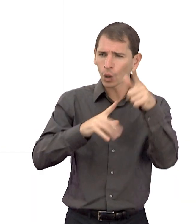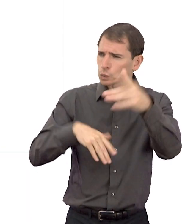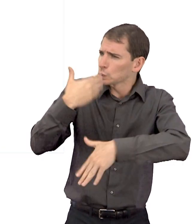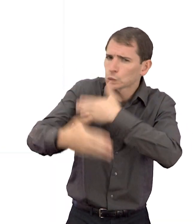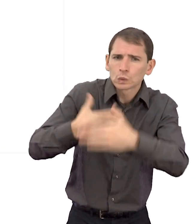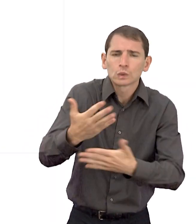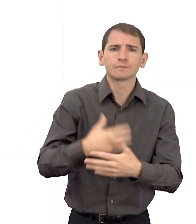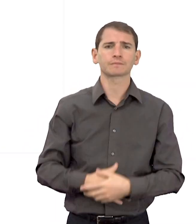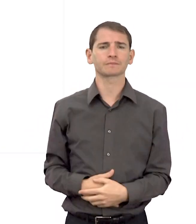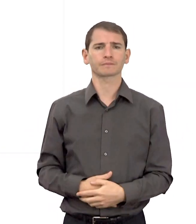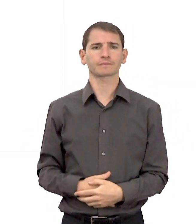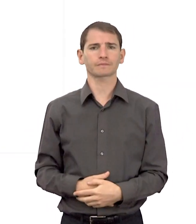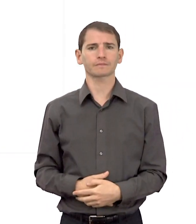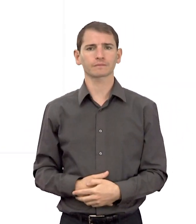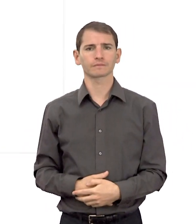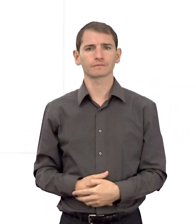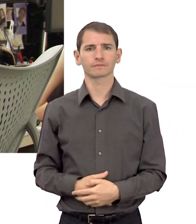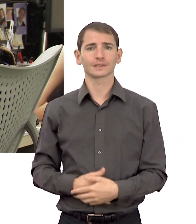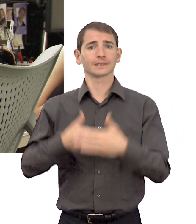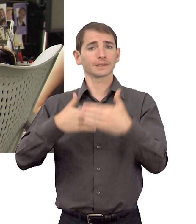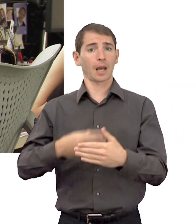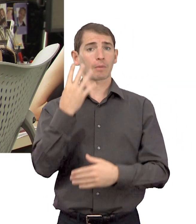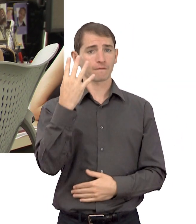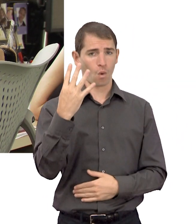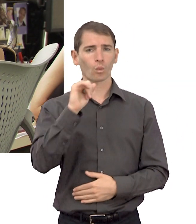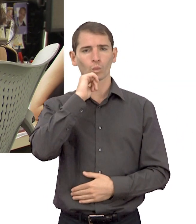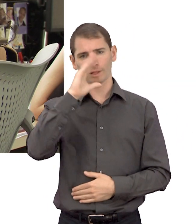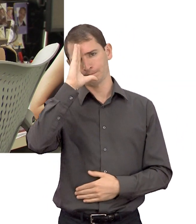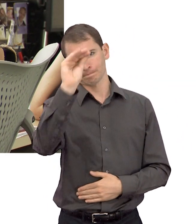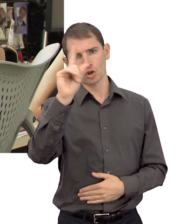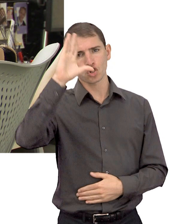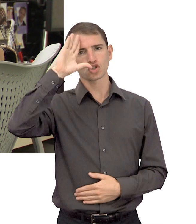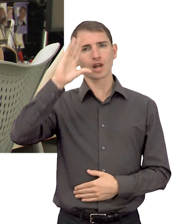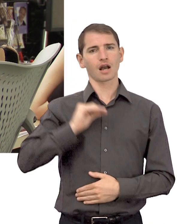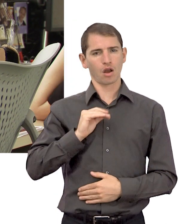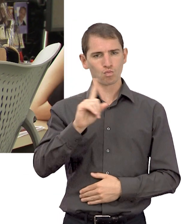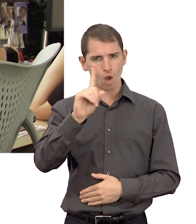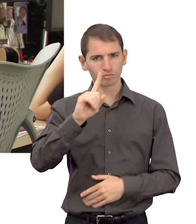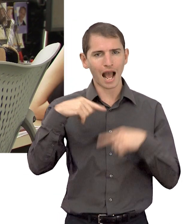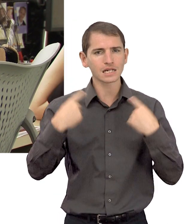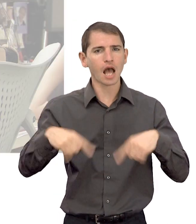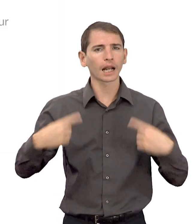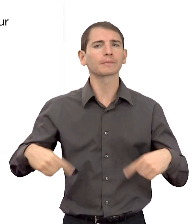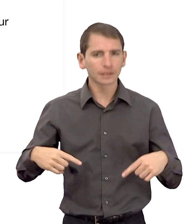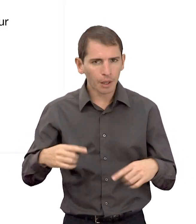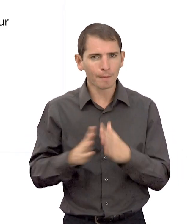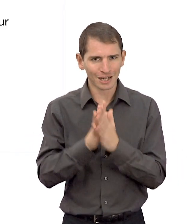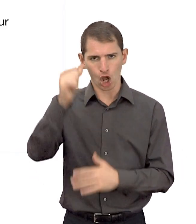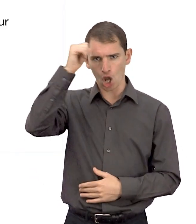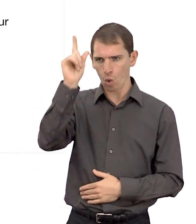that. Step 4, you would receive your entitlement notification telling you what support is going to be put in place.